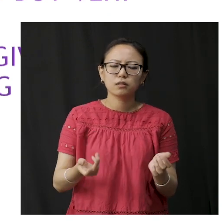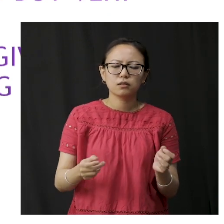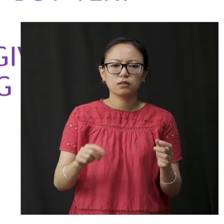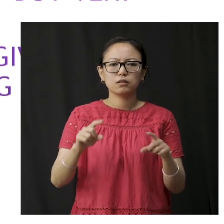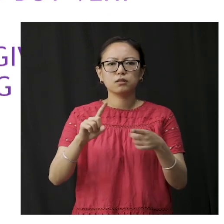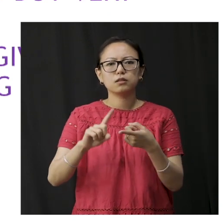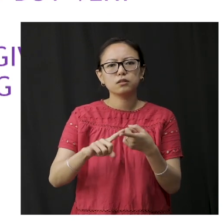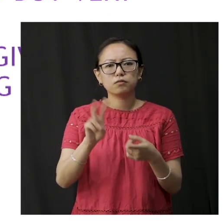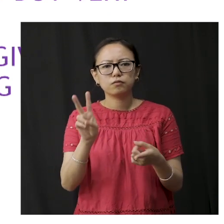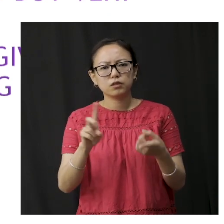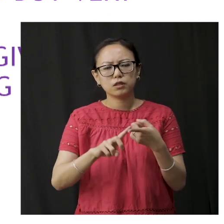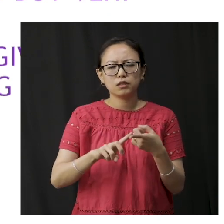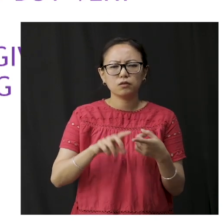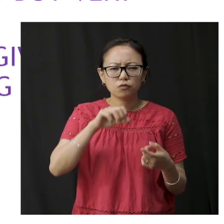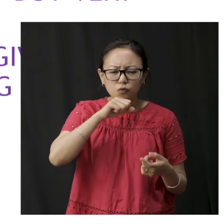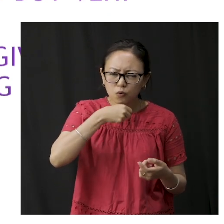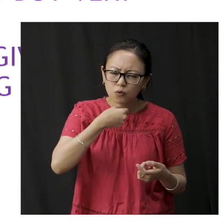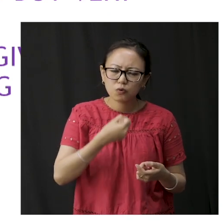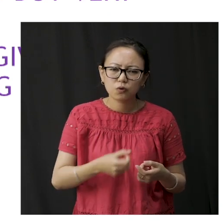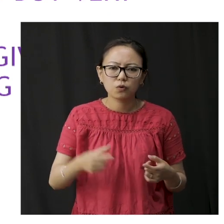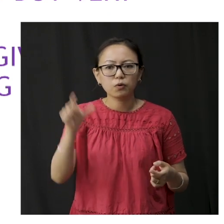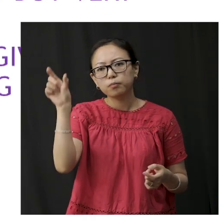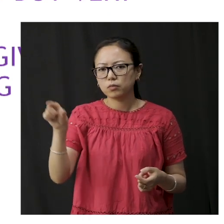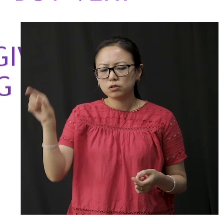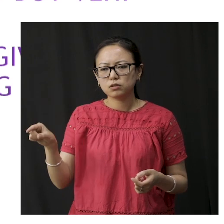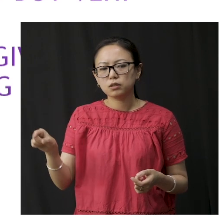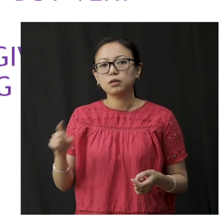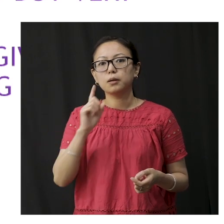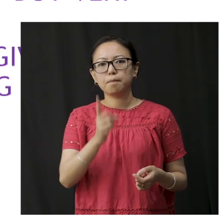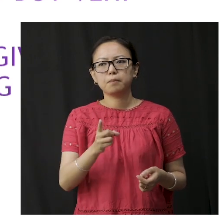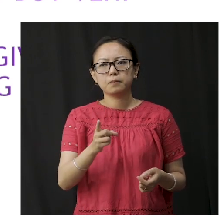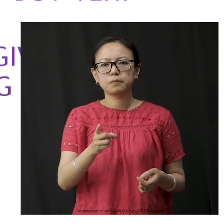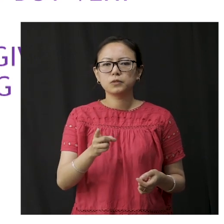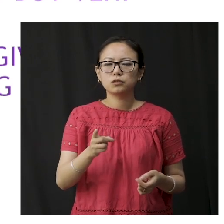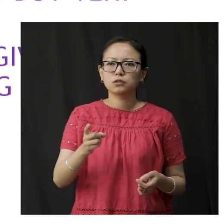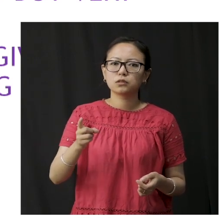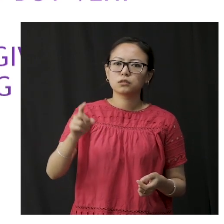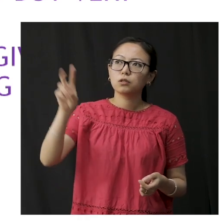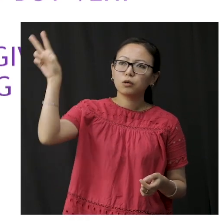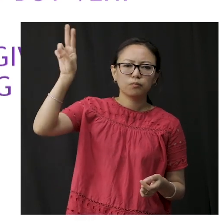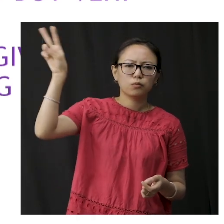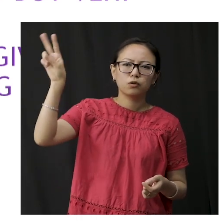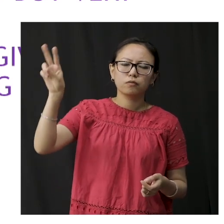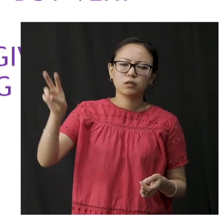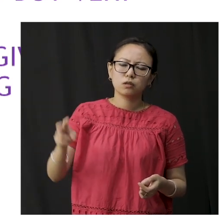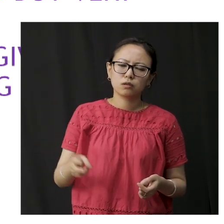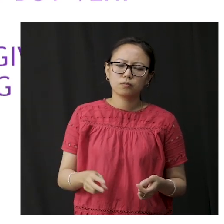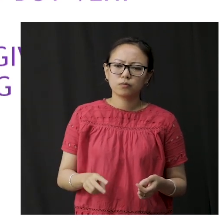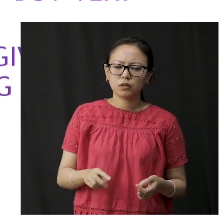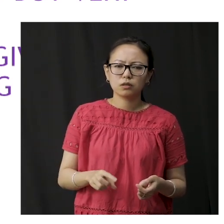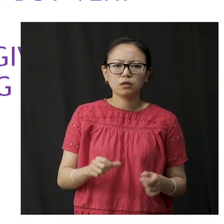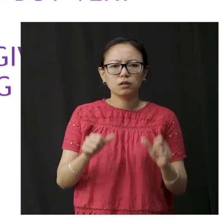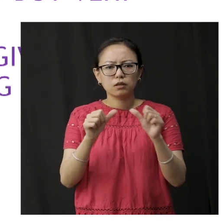That means they are very, very old. They are older than anyone on this earth that have ever existed. And they have